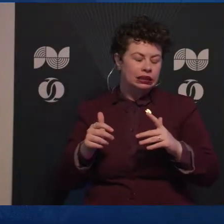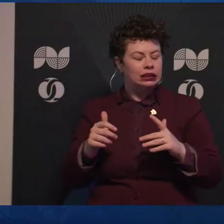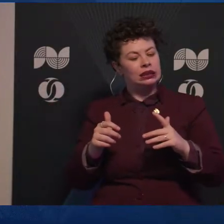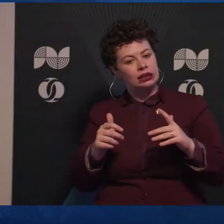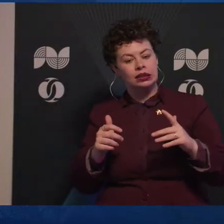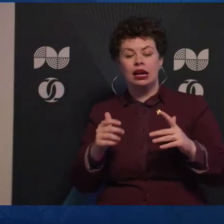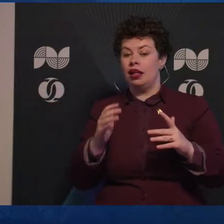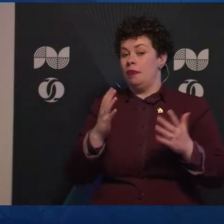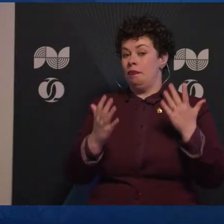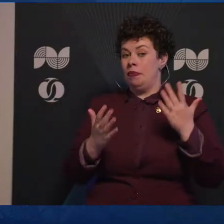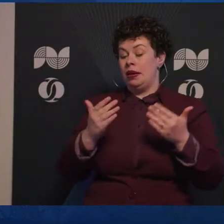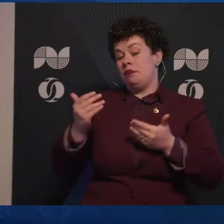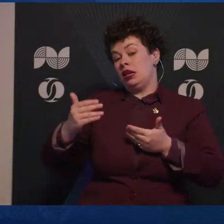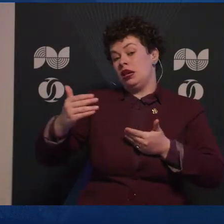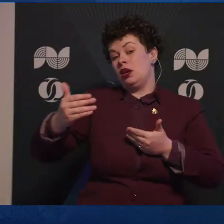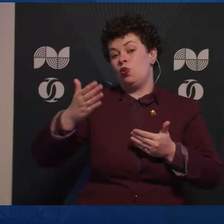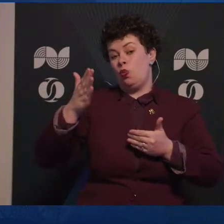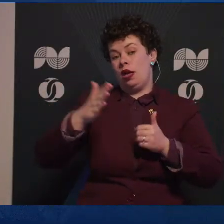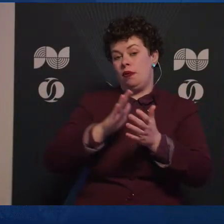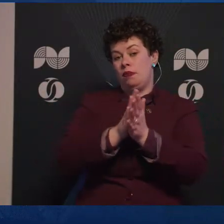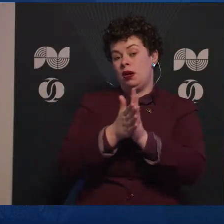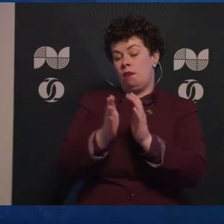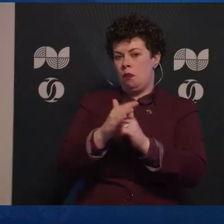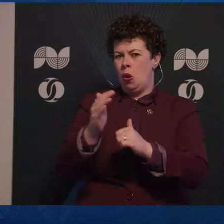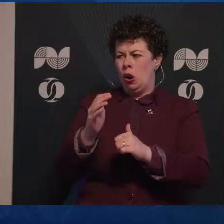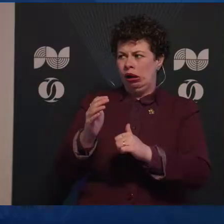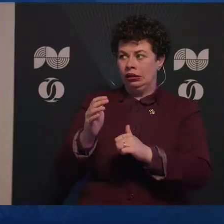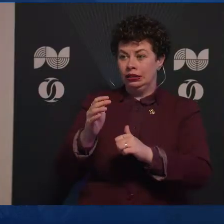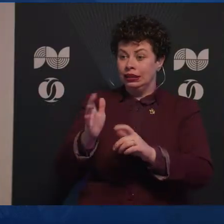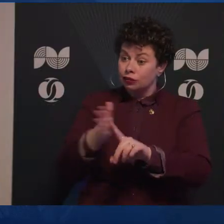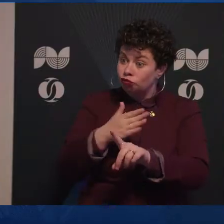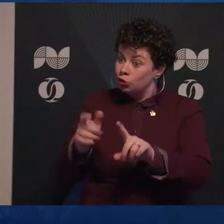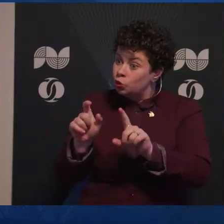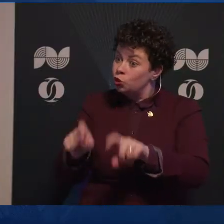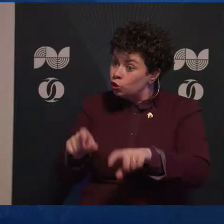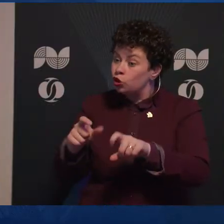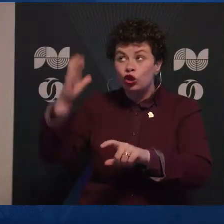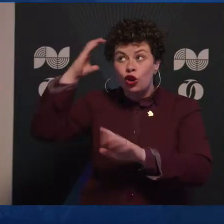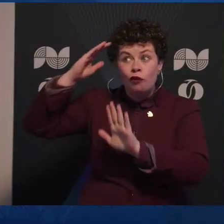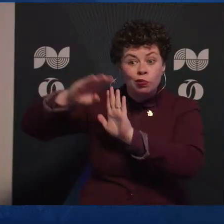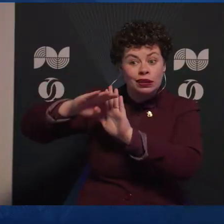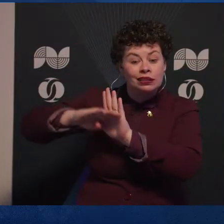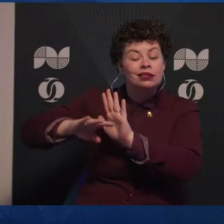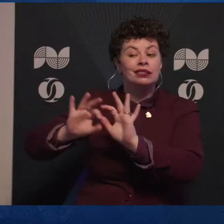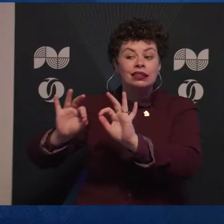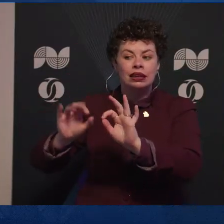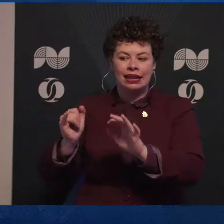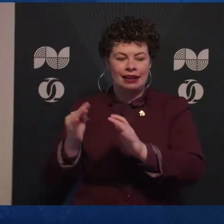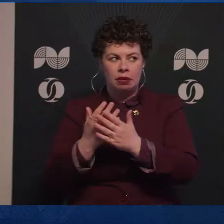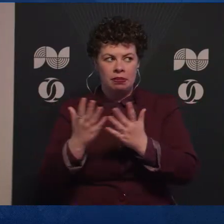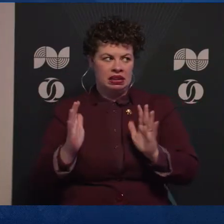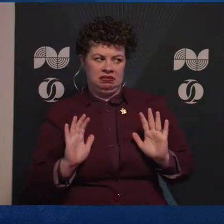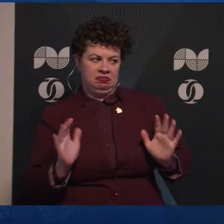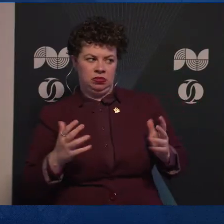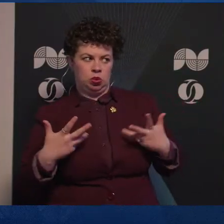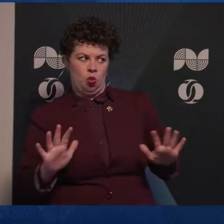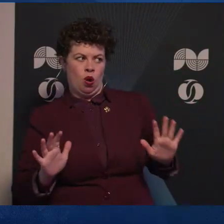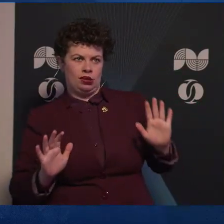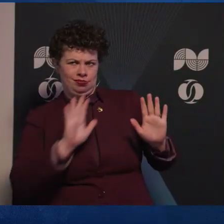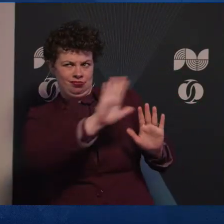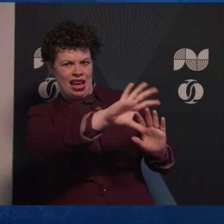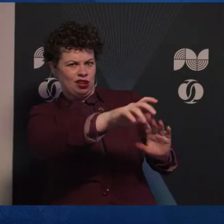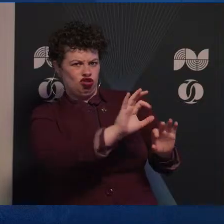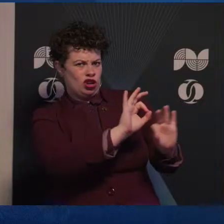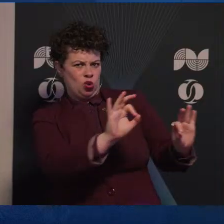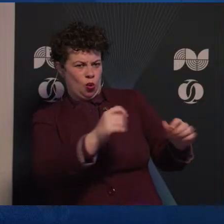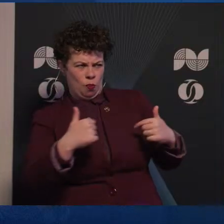convince our clients that that's the right thing to do, if that's not what many advanced economies are doing.